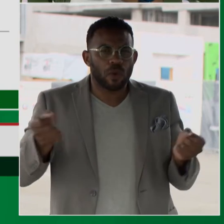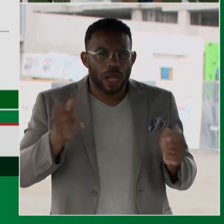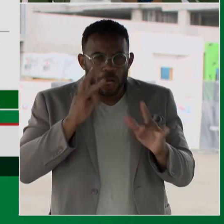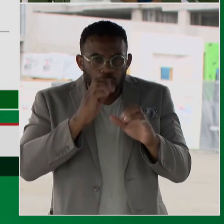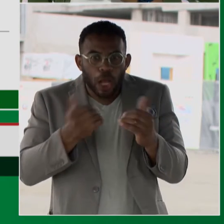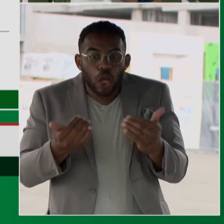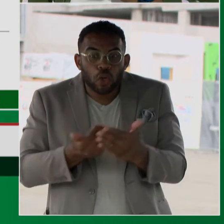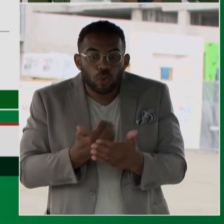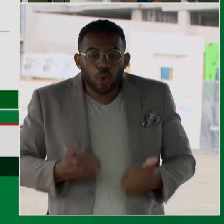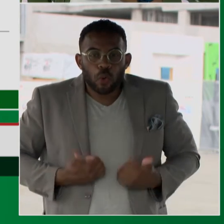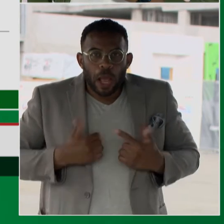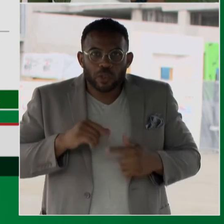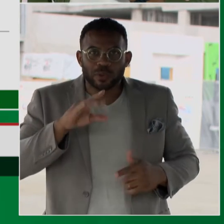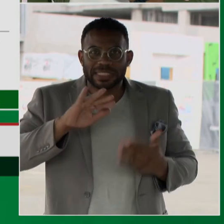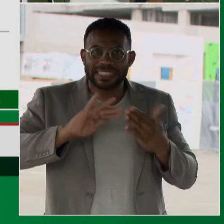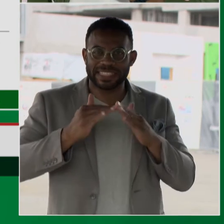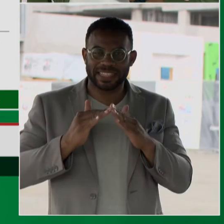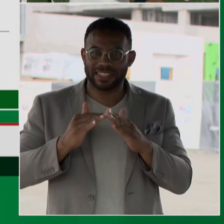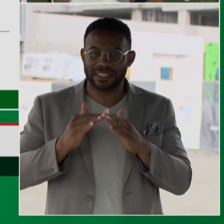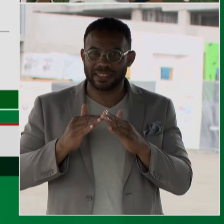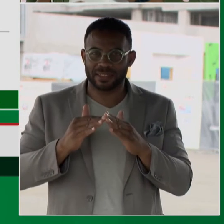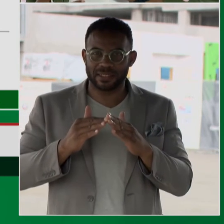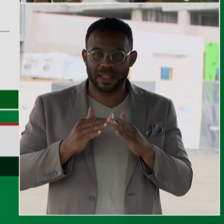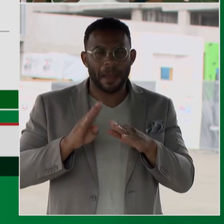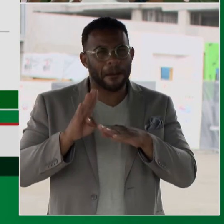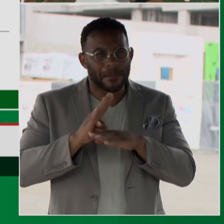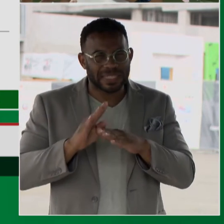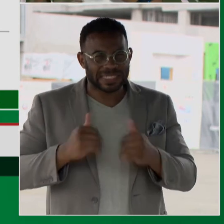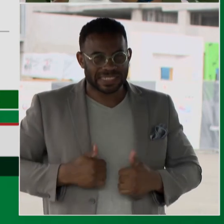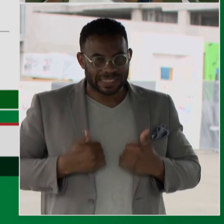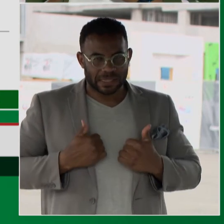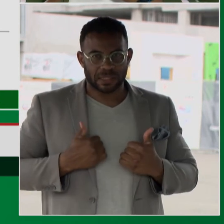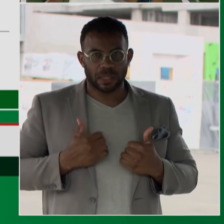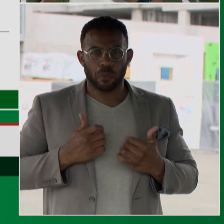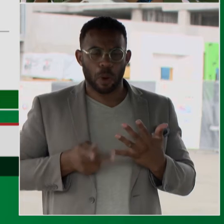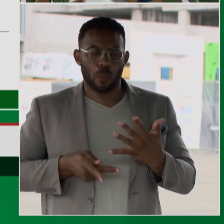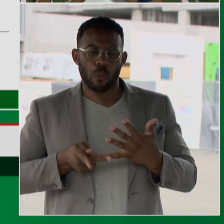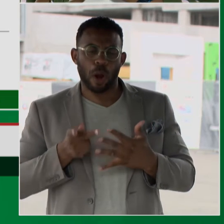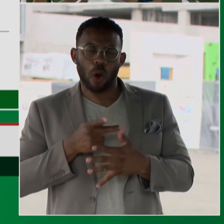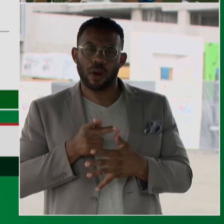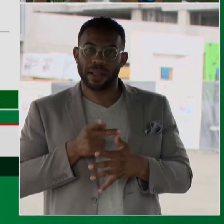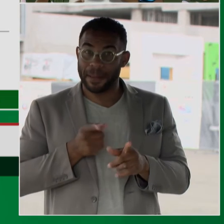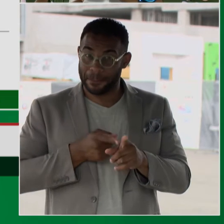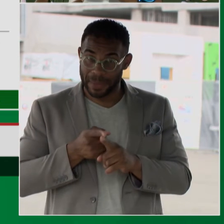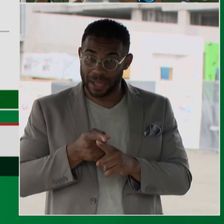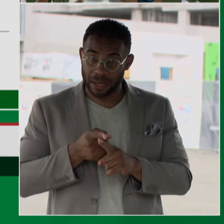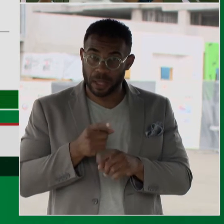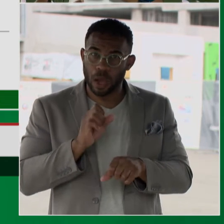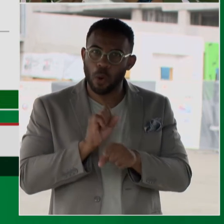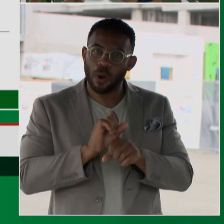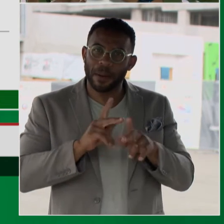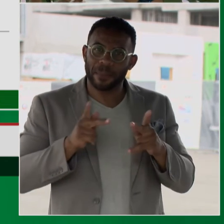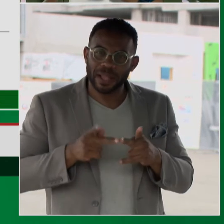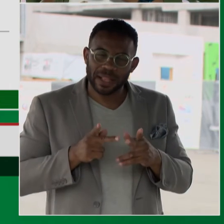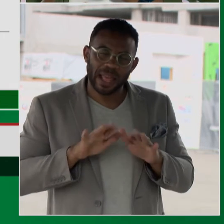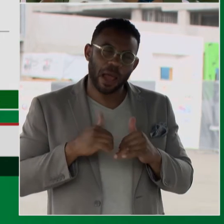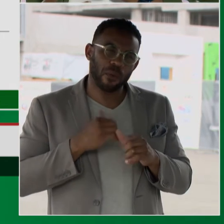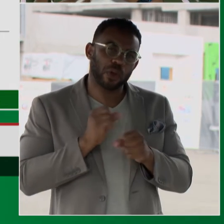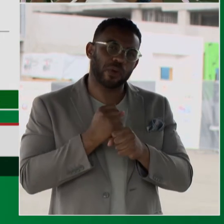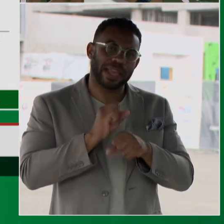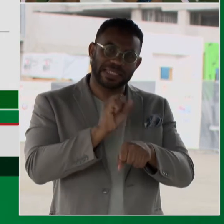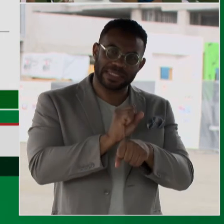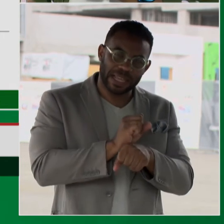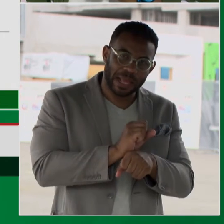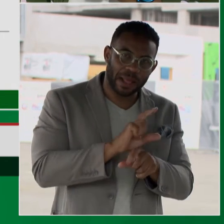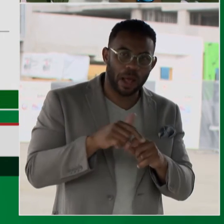new tenants to the city? And so as we and prioritizing mainly workforce, and how we create